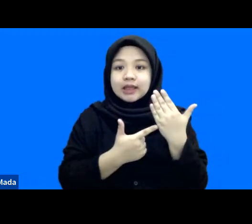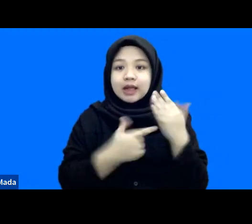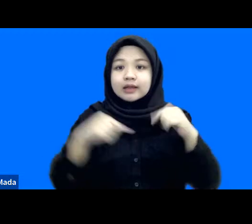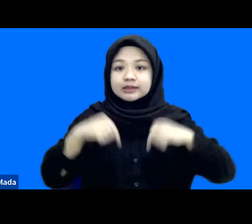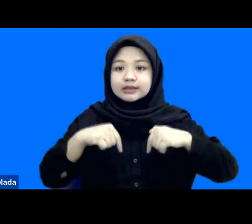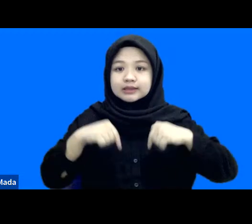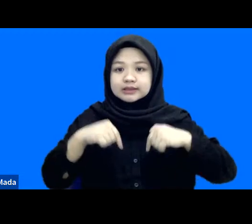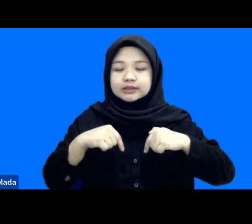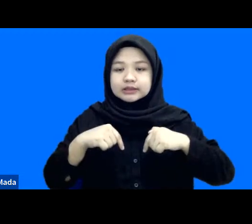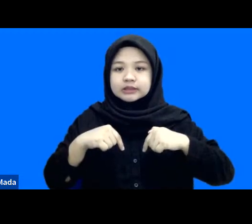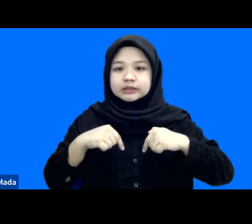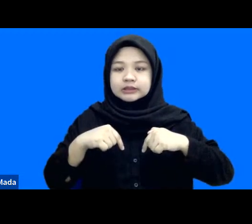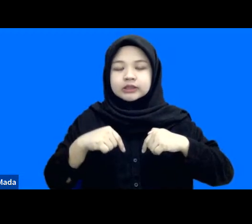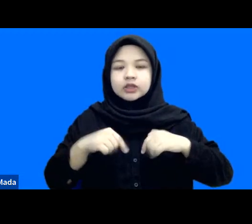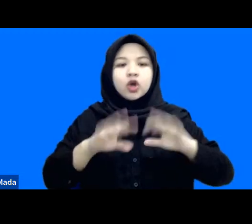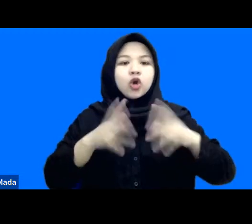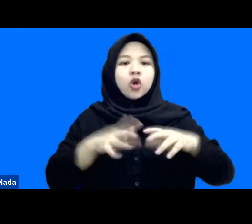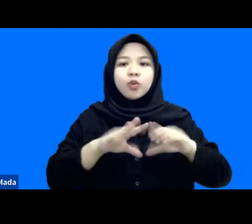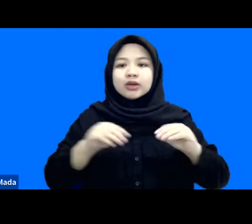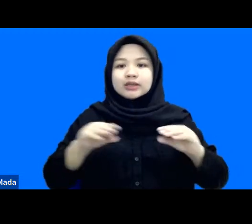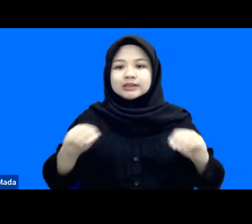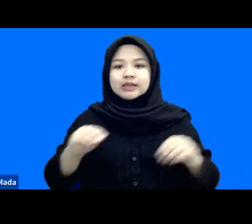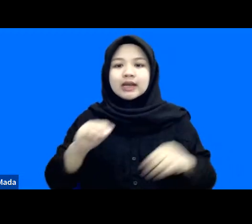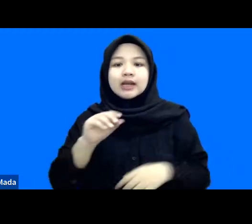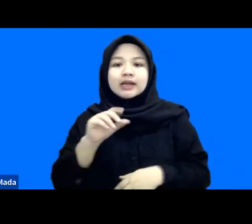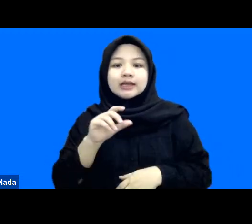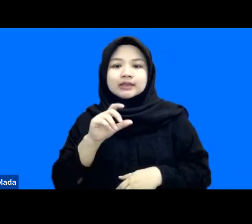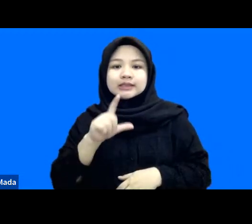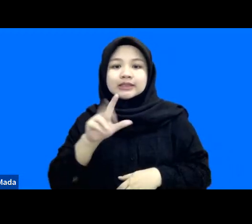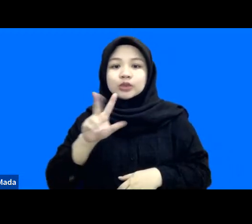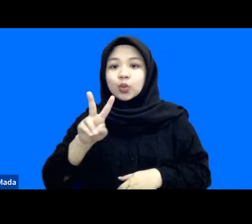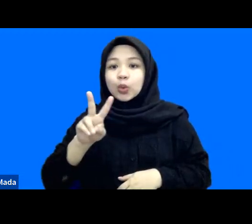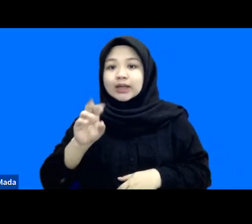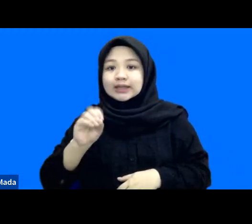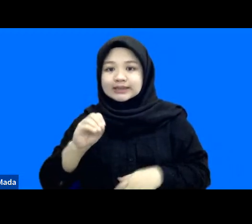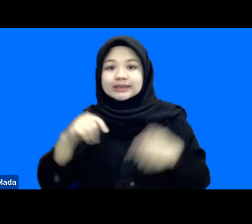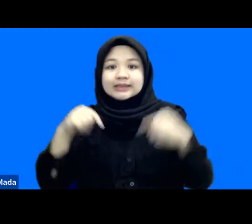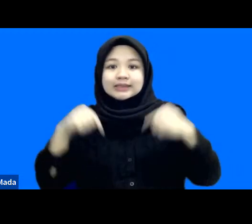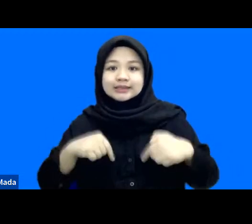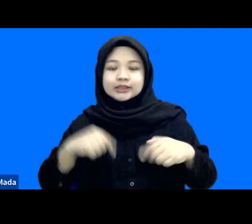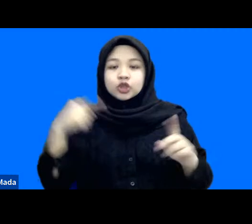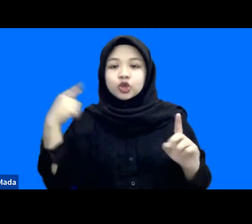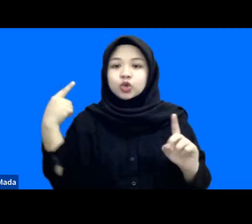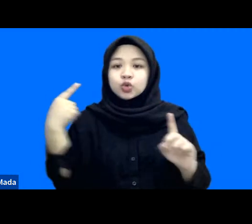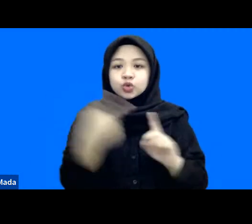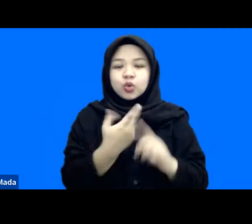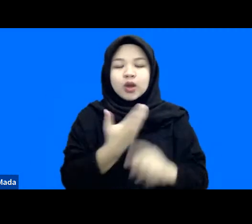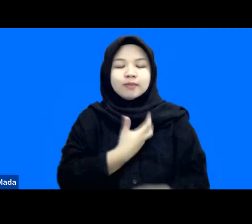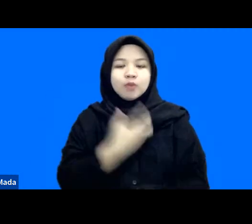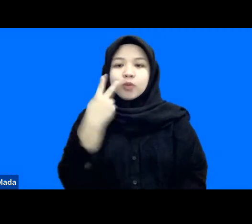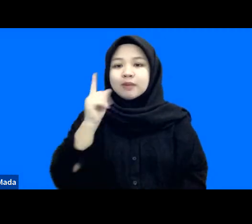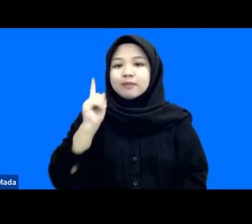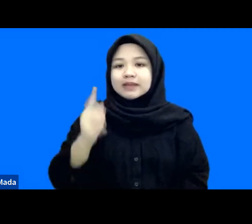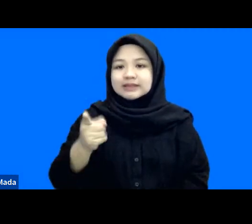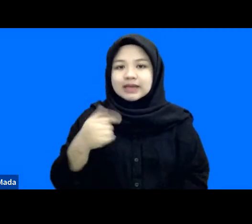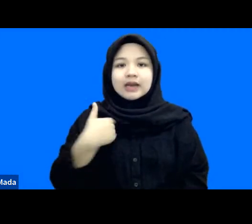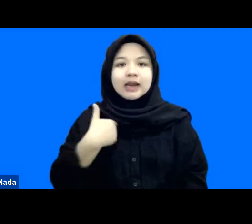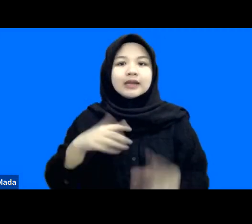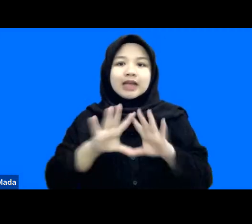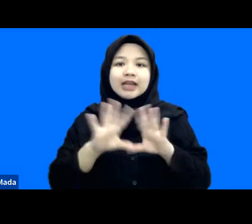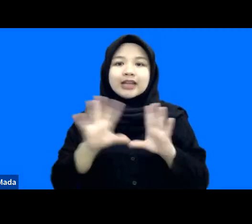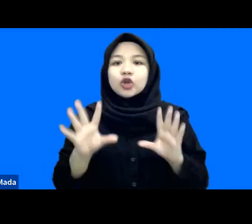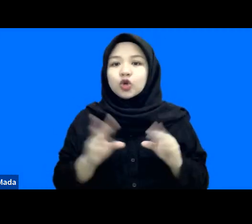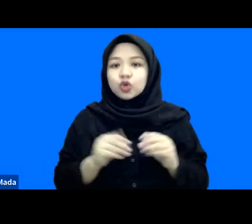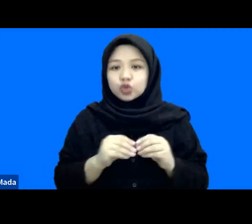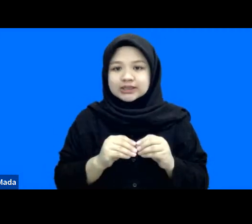20 has aim to ensure the inclusion of civil society